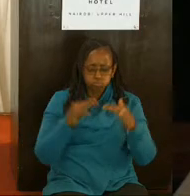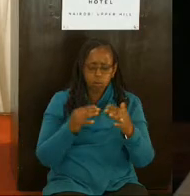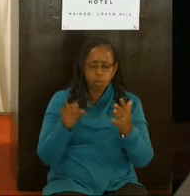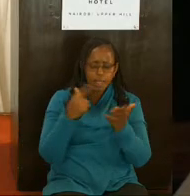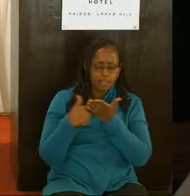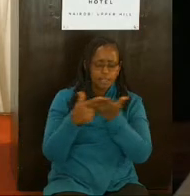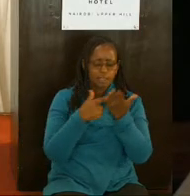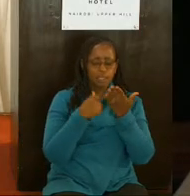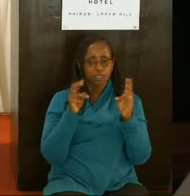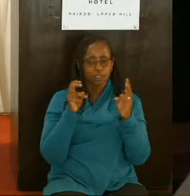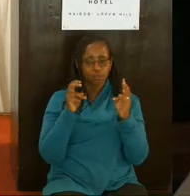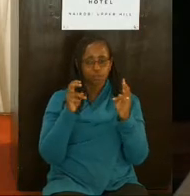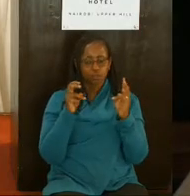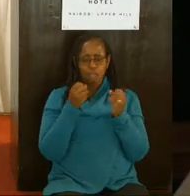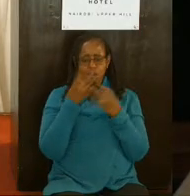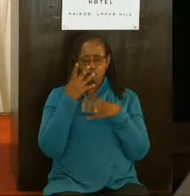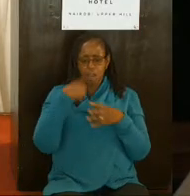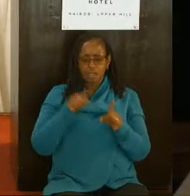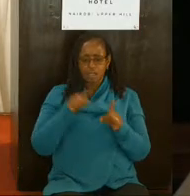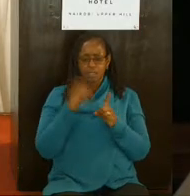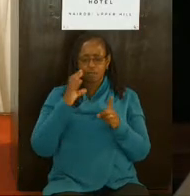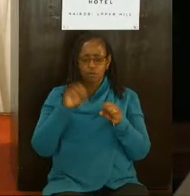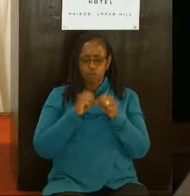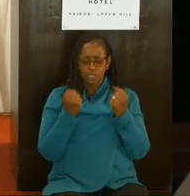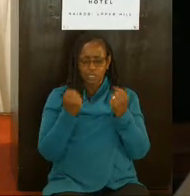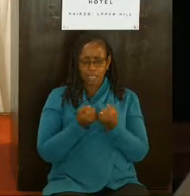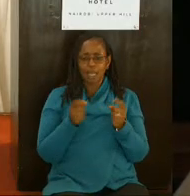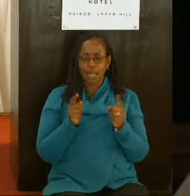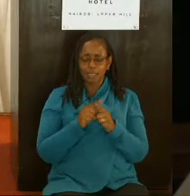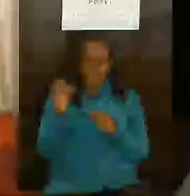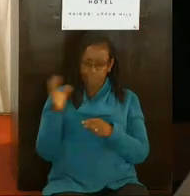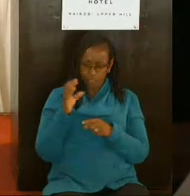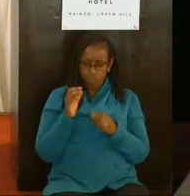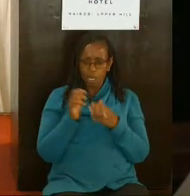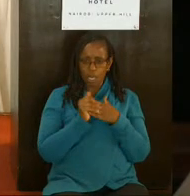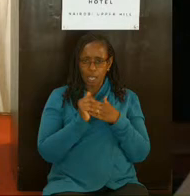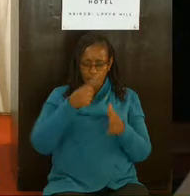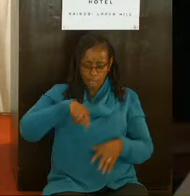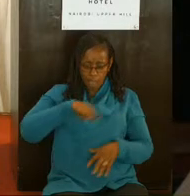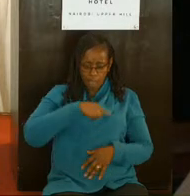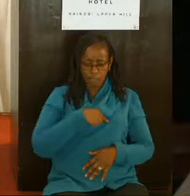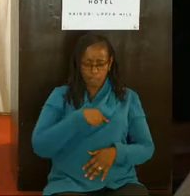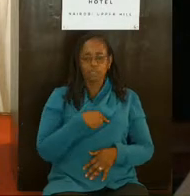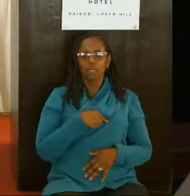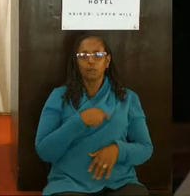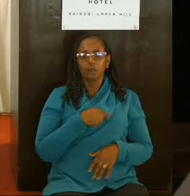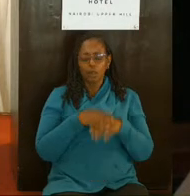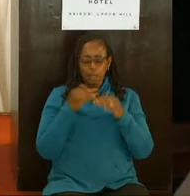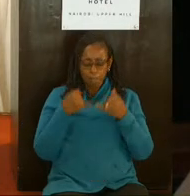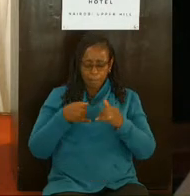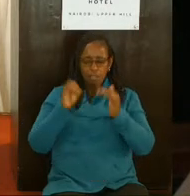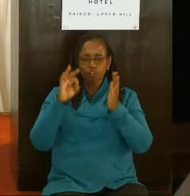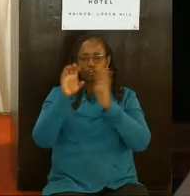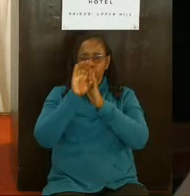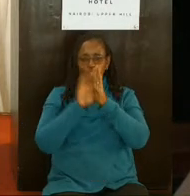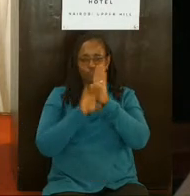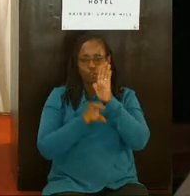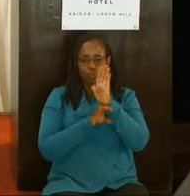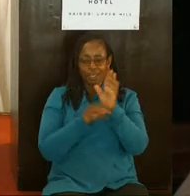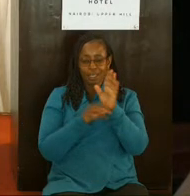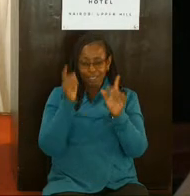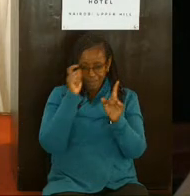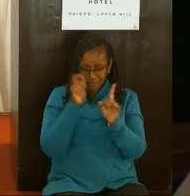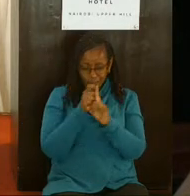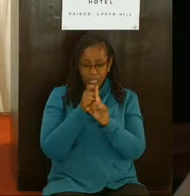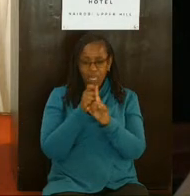inform us a Civil Society and also our citizens just guiding Us in regard to implementation implementation of the Constitution particularly in